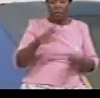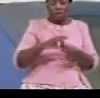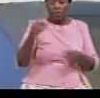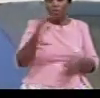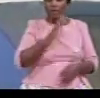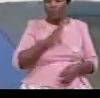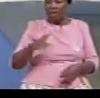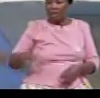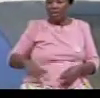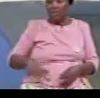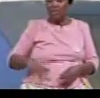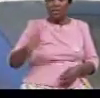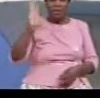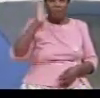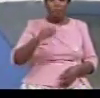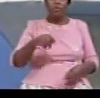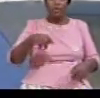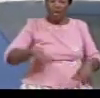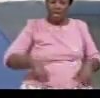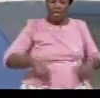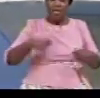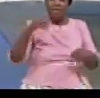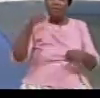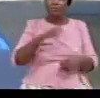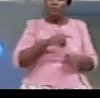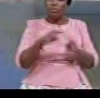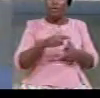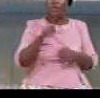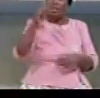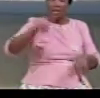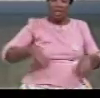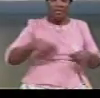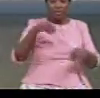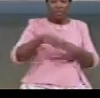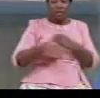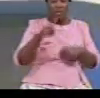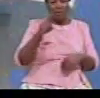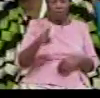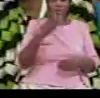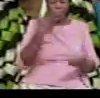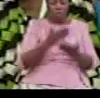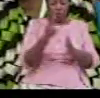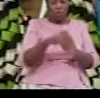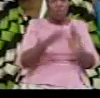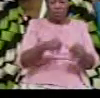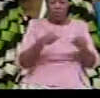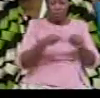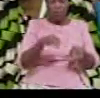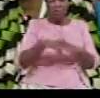Christ, when it dwells inside you, goodness will dwell inside you.